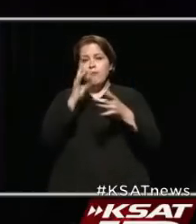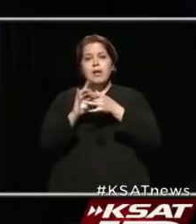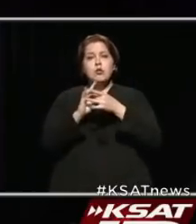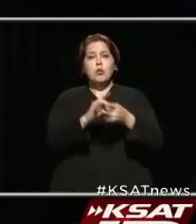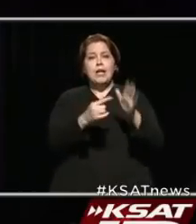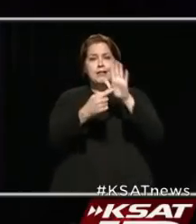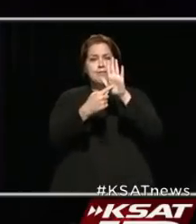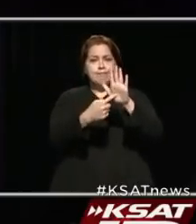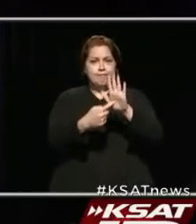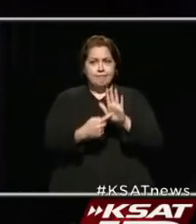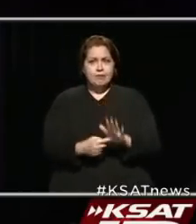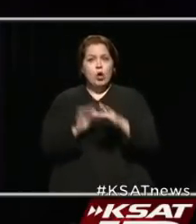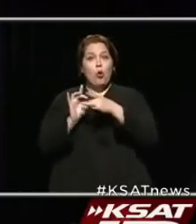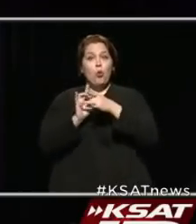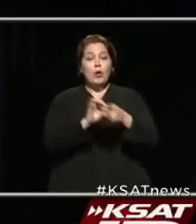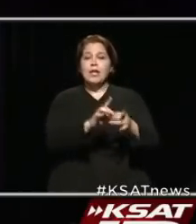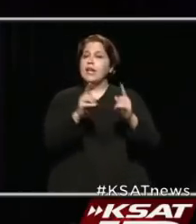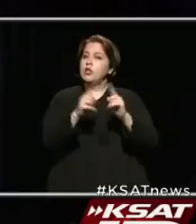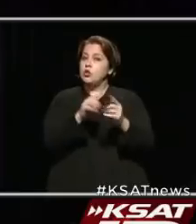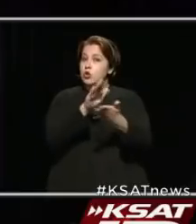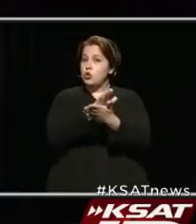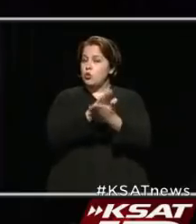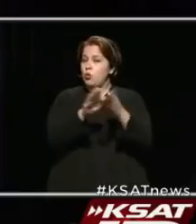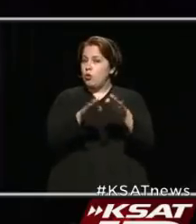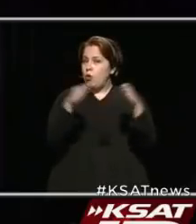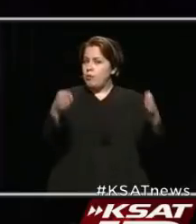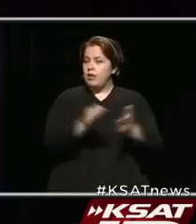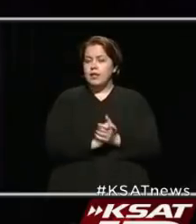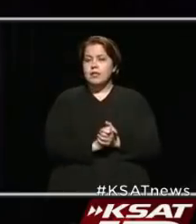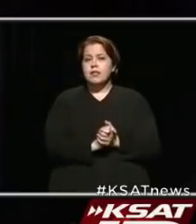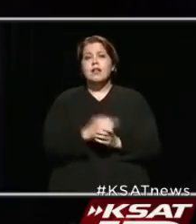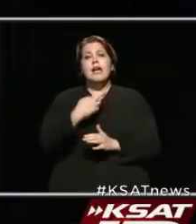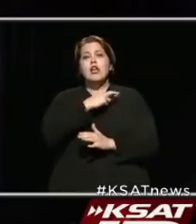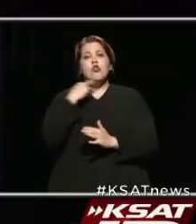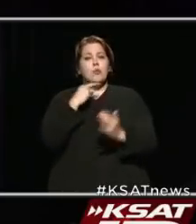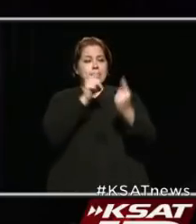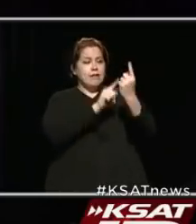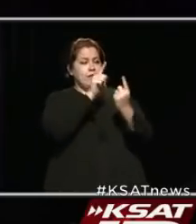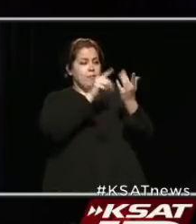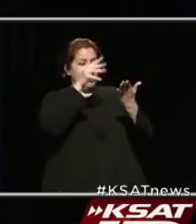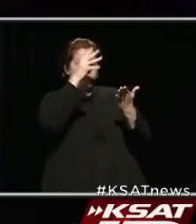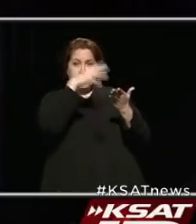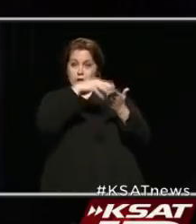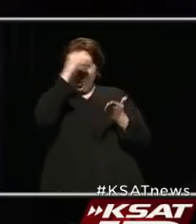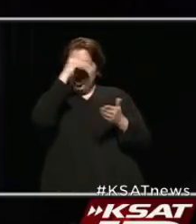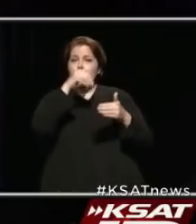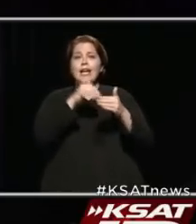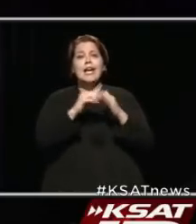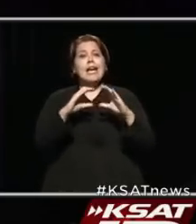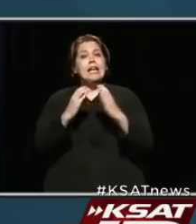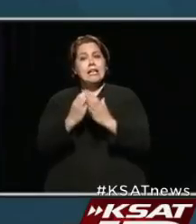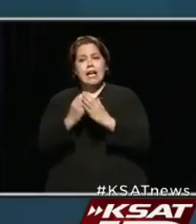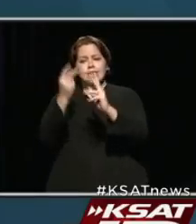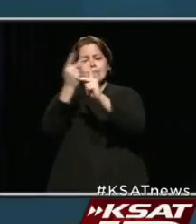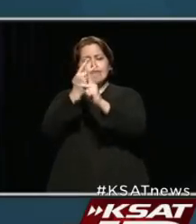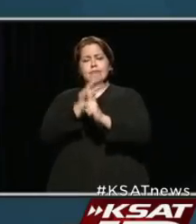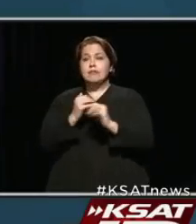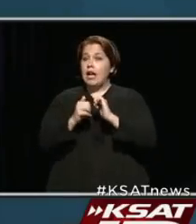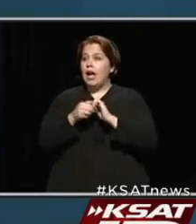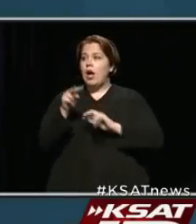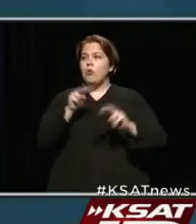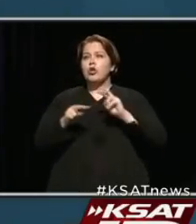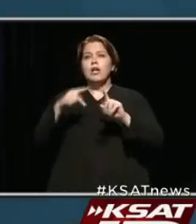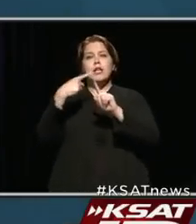indicators that are related to the guidance to schools. The risk of in-person learning in classroom learning is calculated by looking at